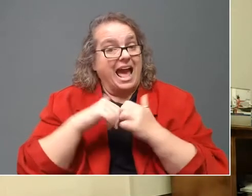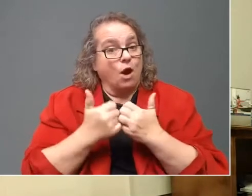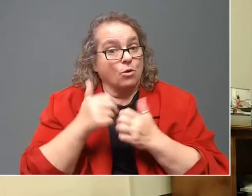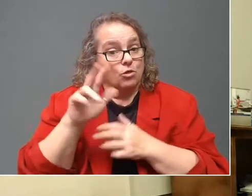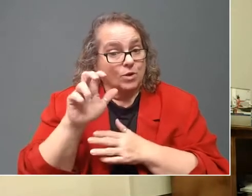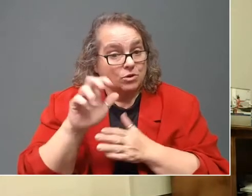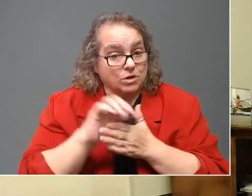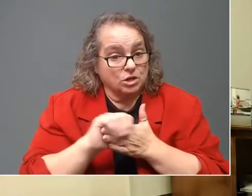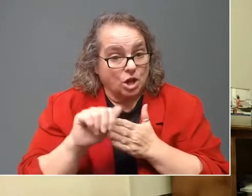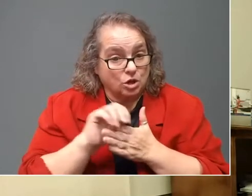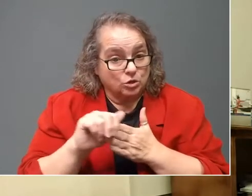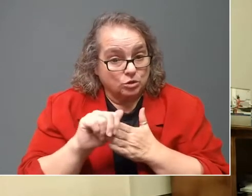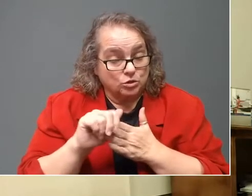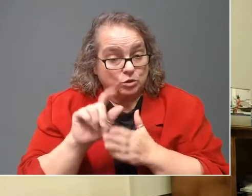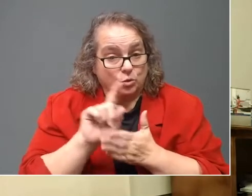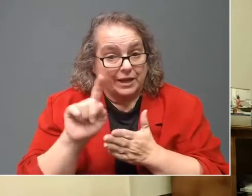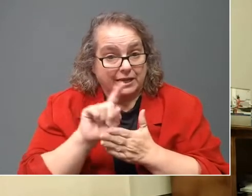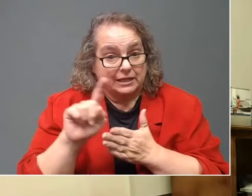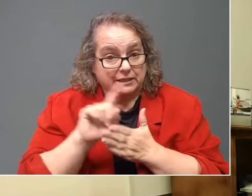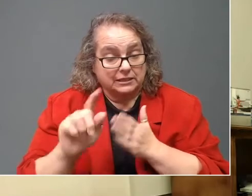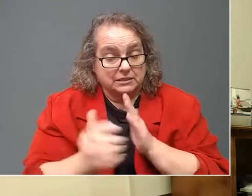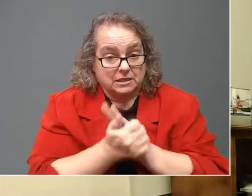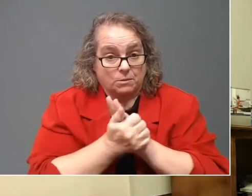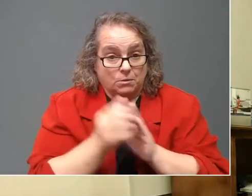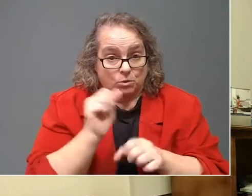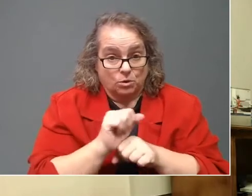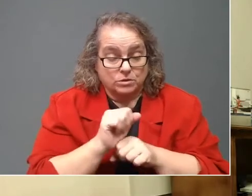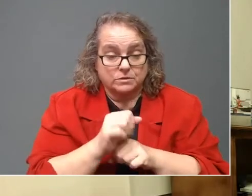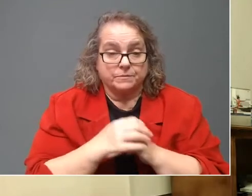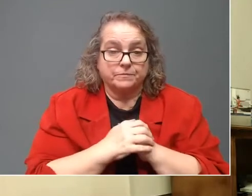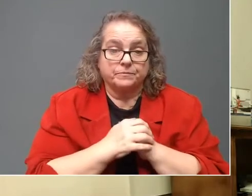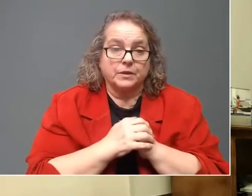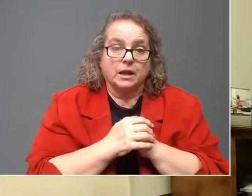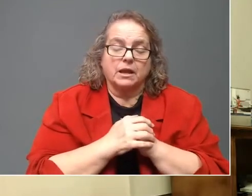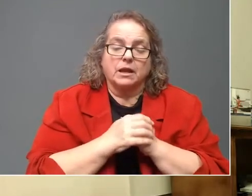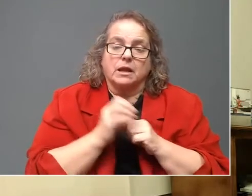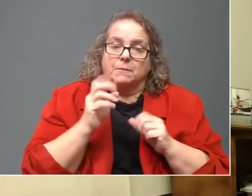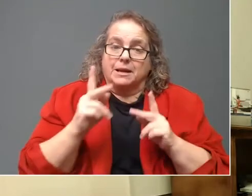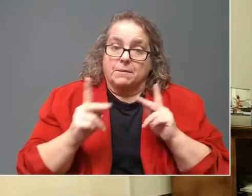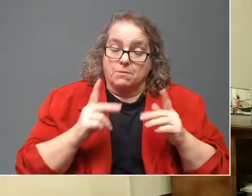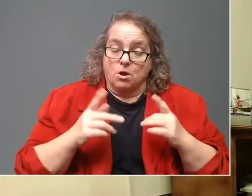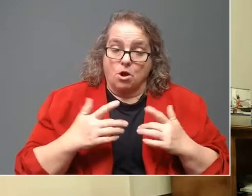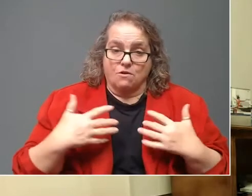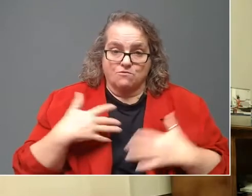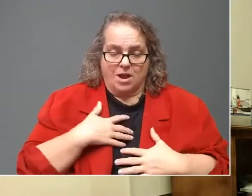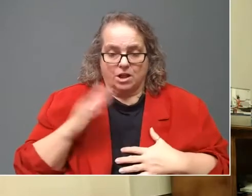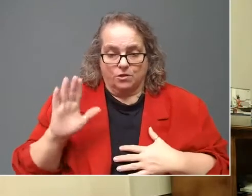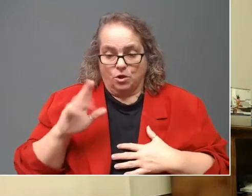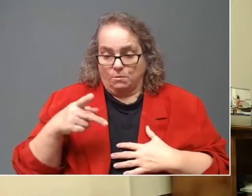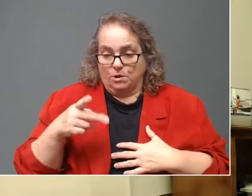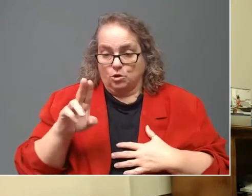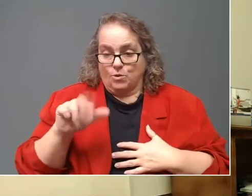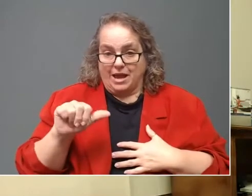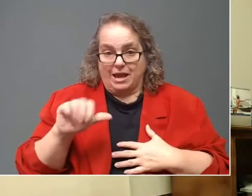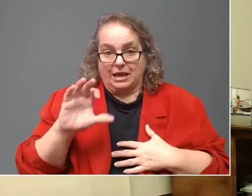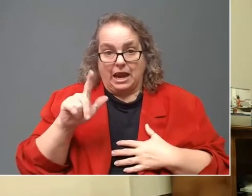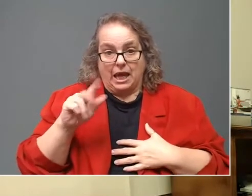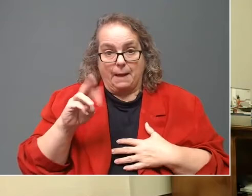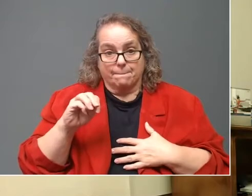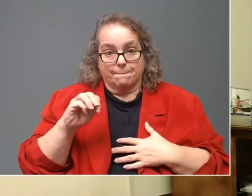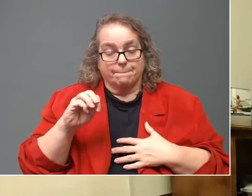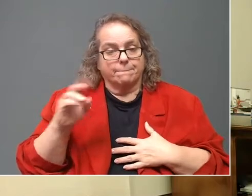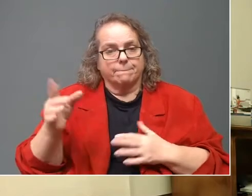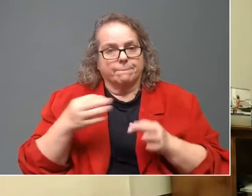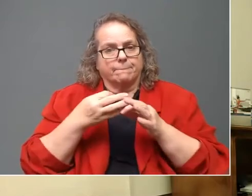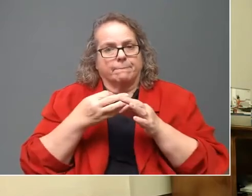supplement works. There are a lot of people who are afraid because their PUA claim has been delayed because of our